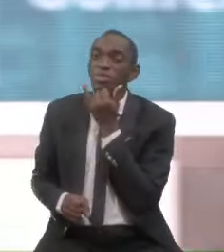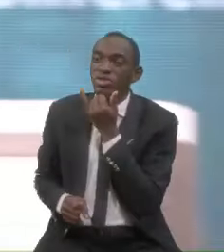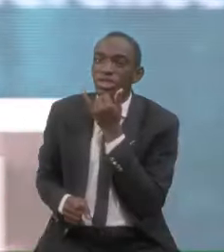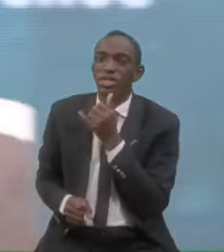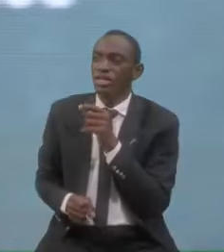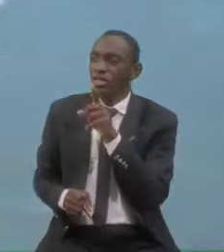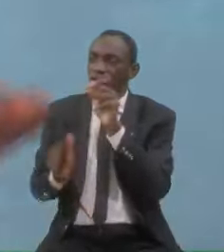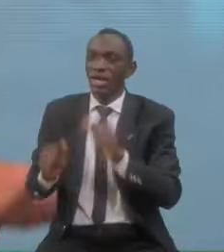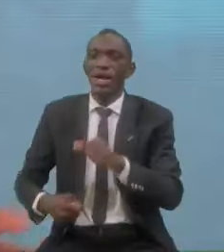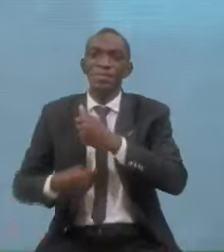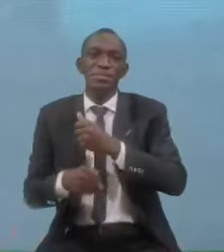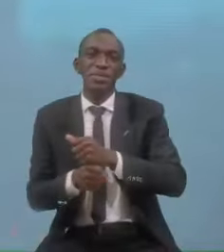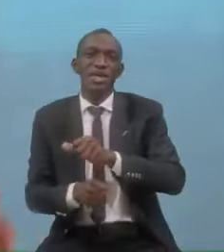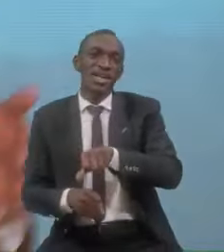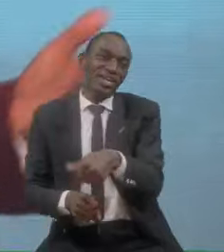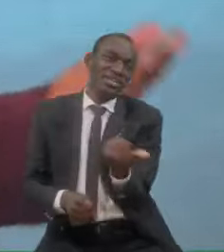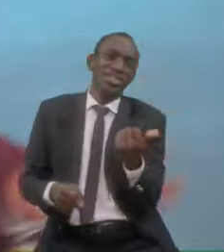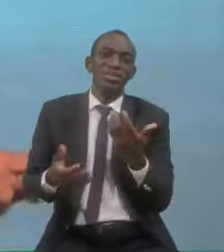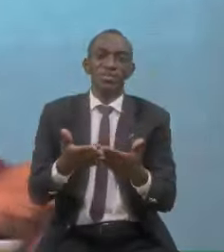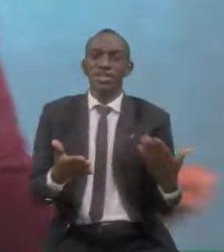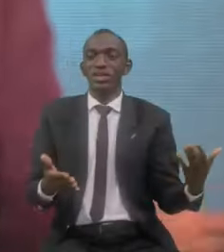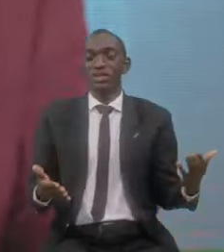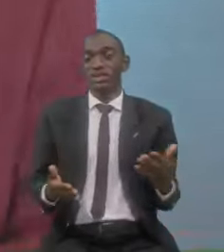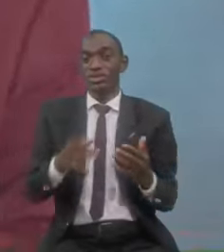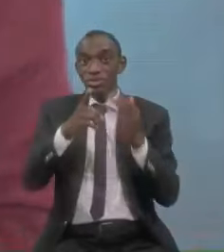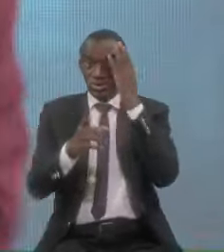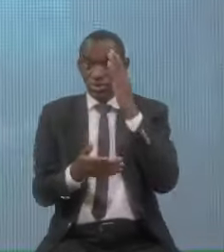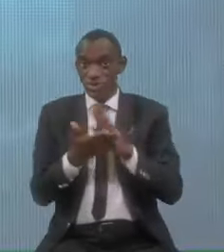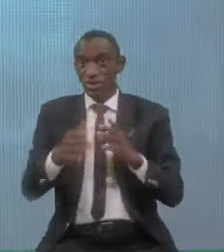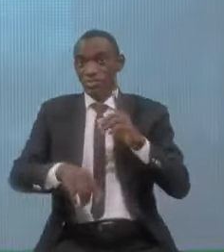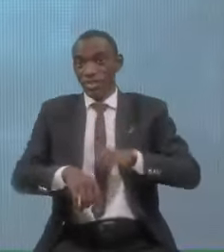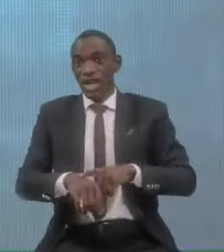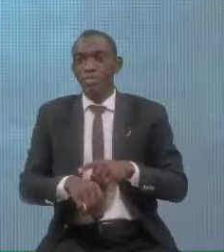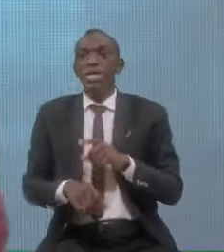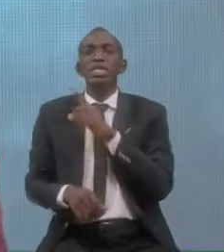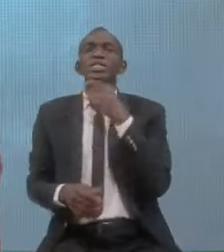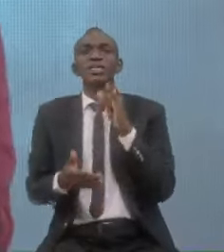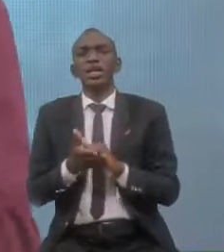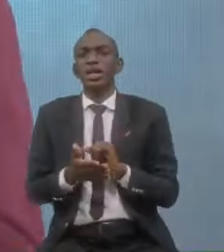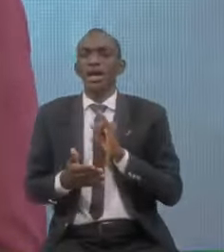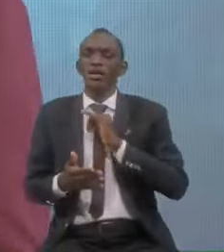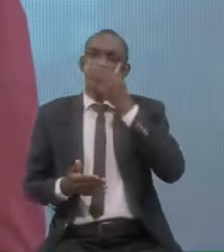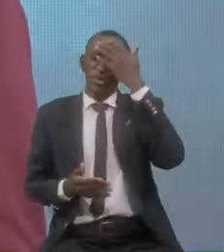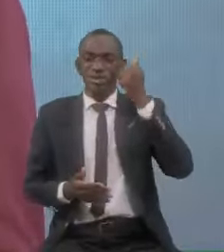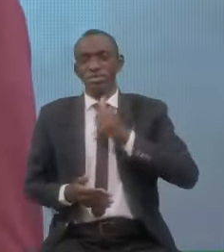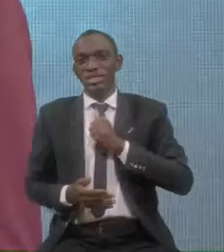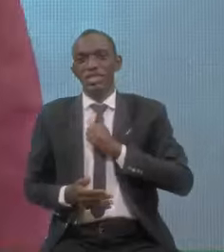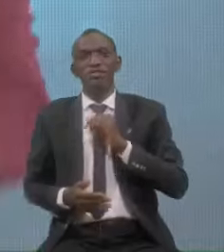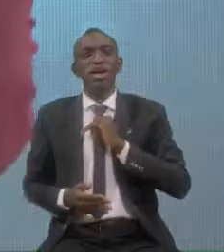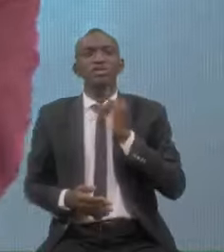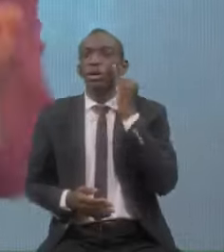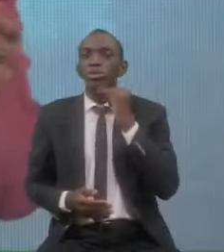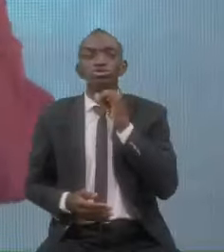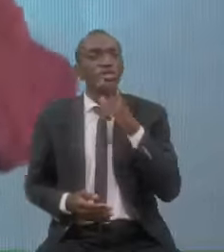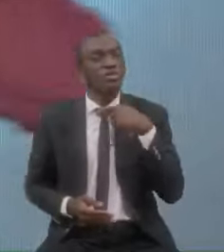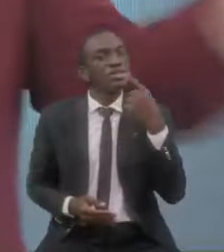say is, oh, I forgot myself. I shouldn't have presented it like that. I am sorry. It was a